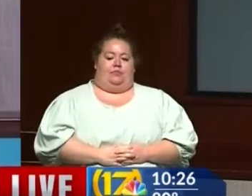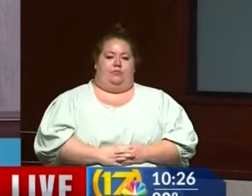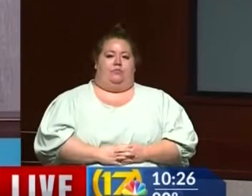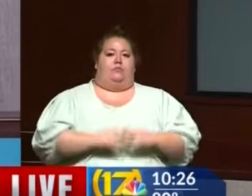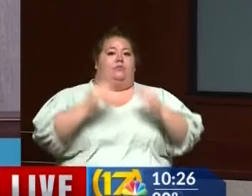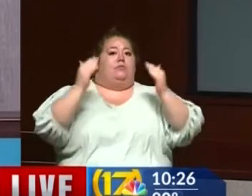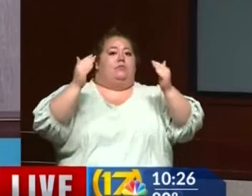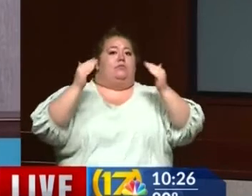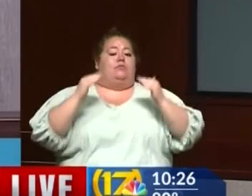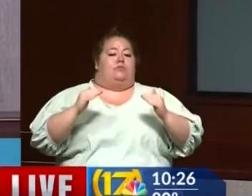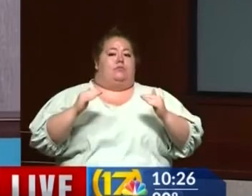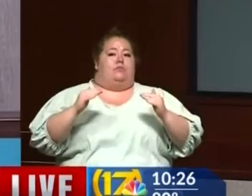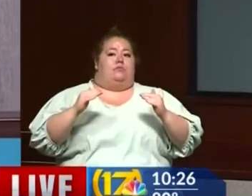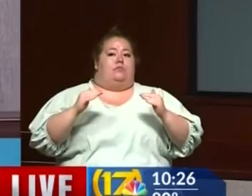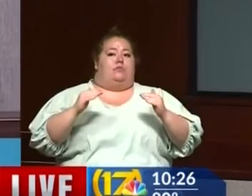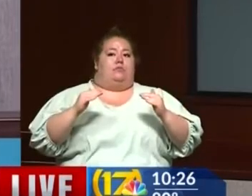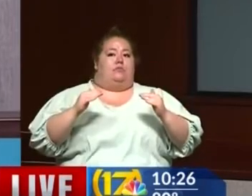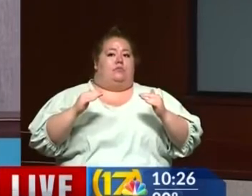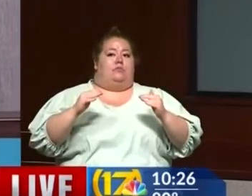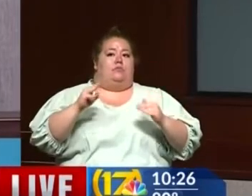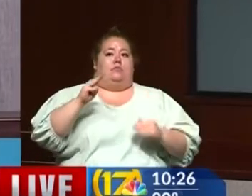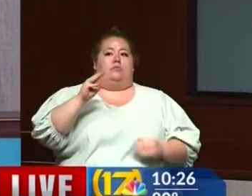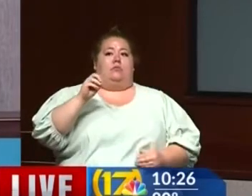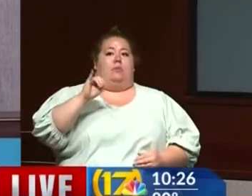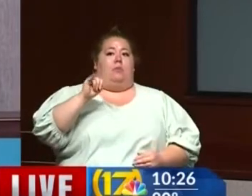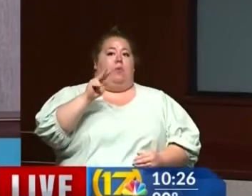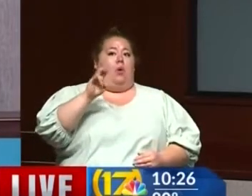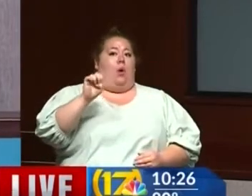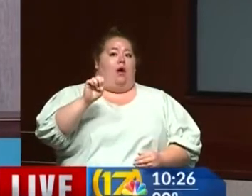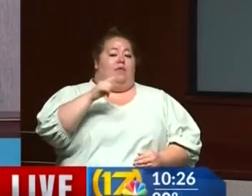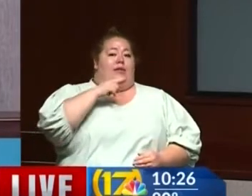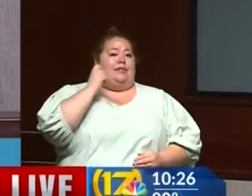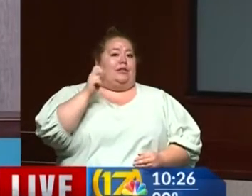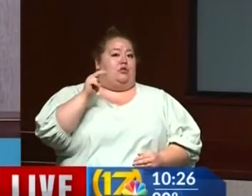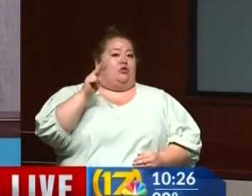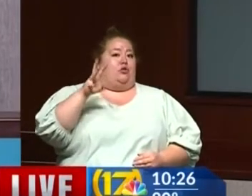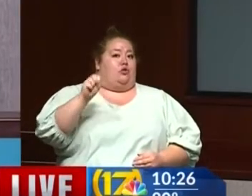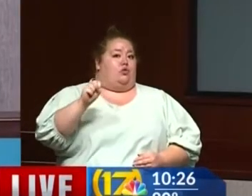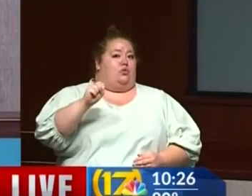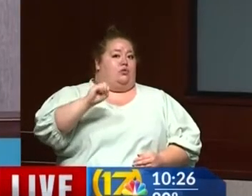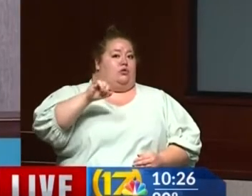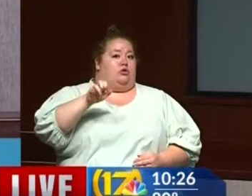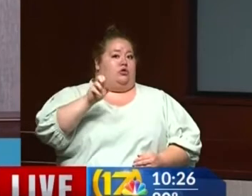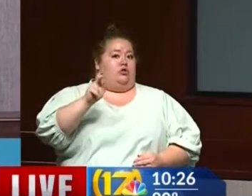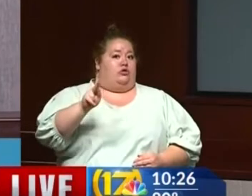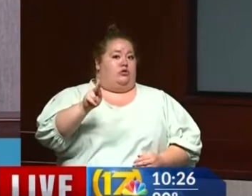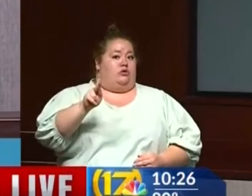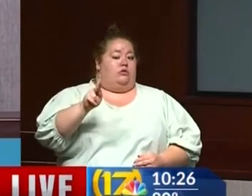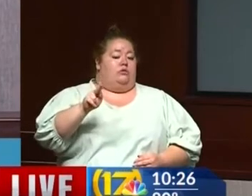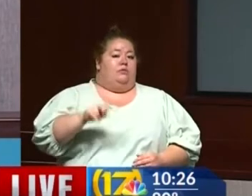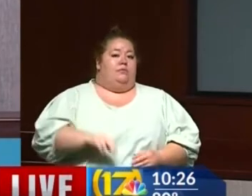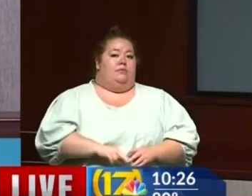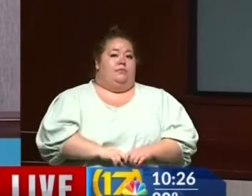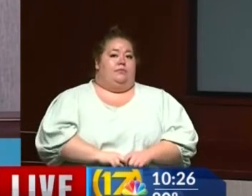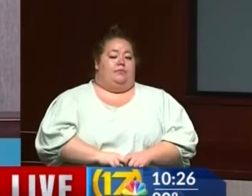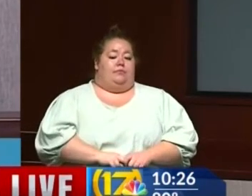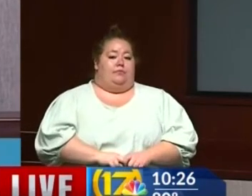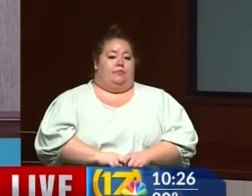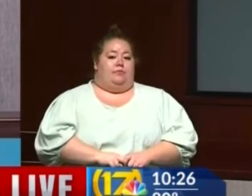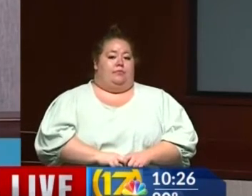Okay, your next outlet that we have dialed in is the Mojave Desert News. I believe we have Jack on the line. Do you have any questions?